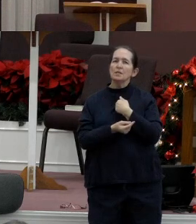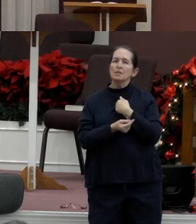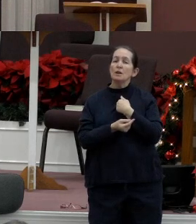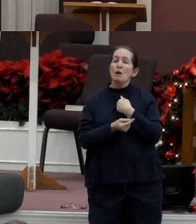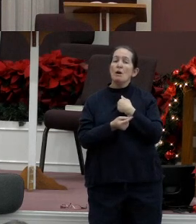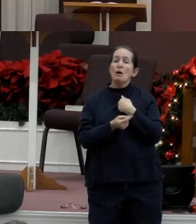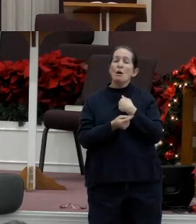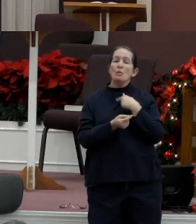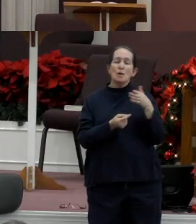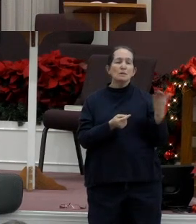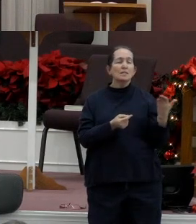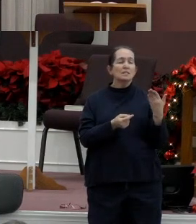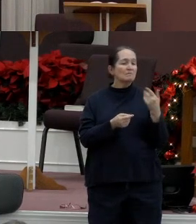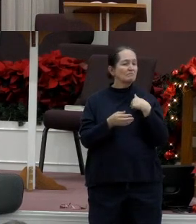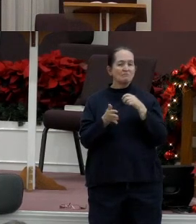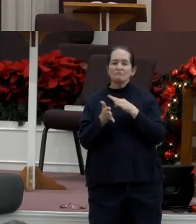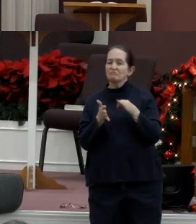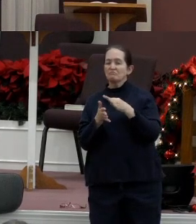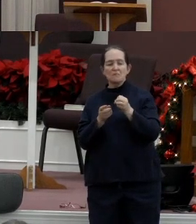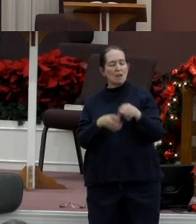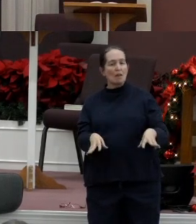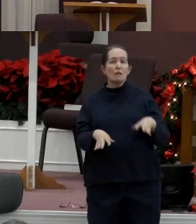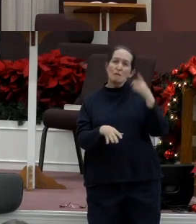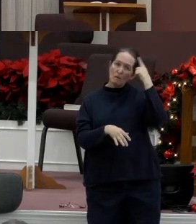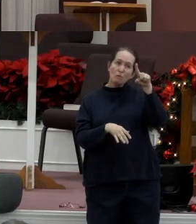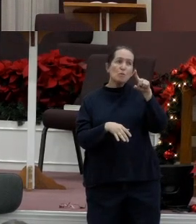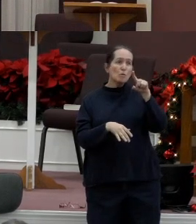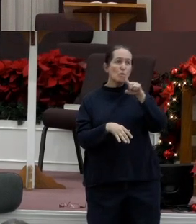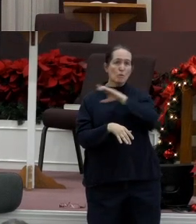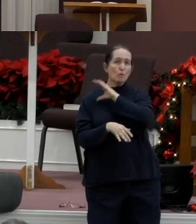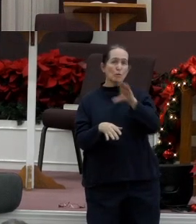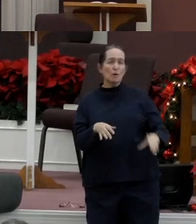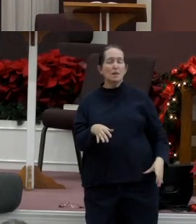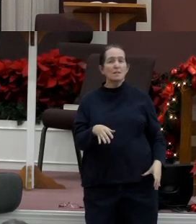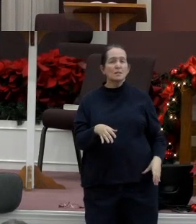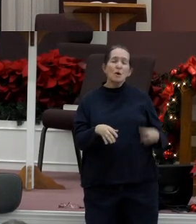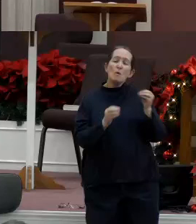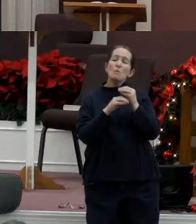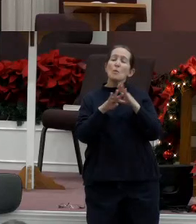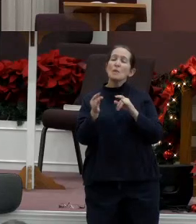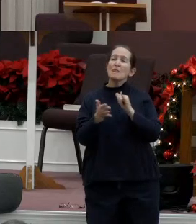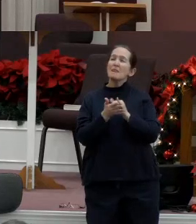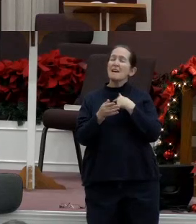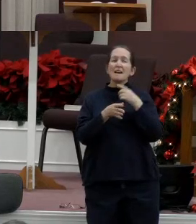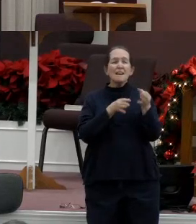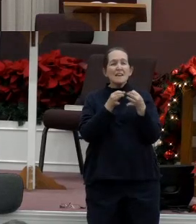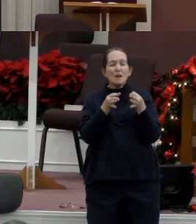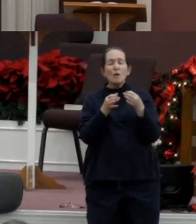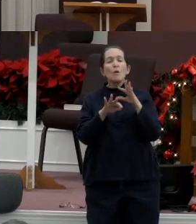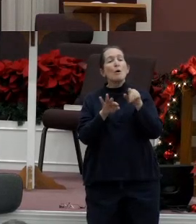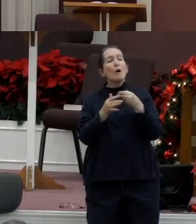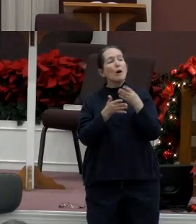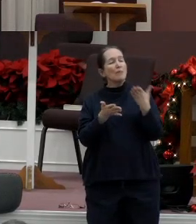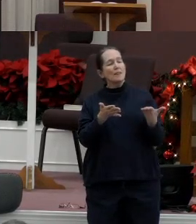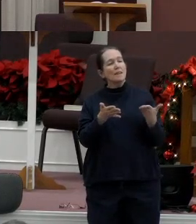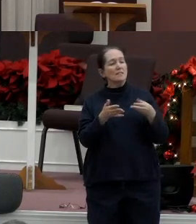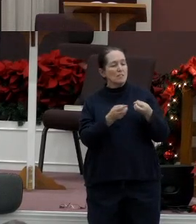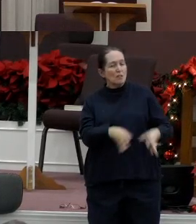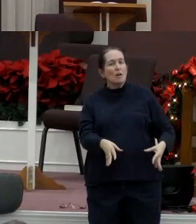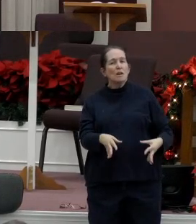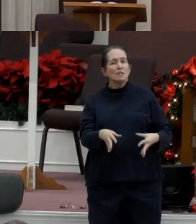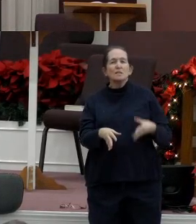those things I have counted as loss for the sake of Christ. More than that, I count all things to be loss in view of